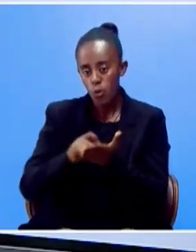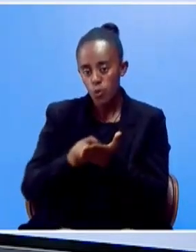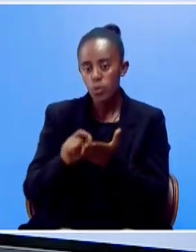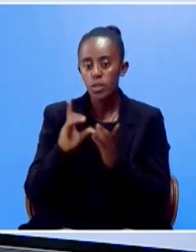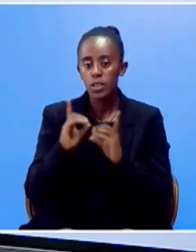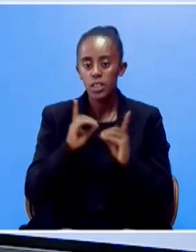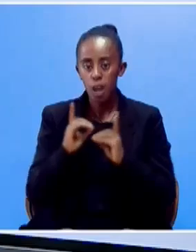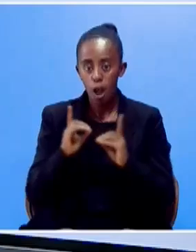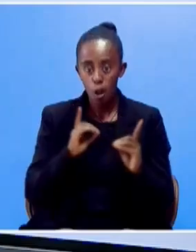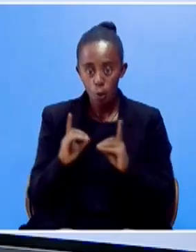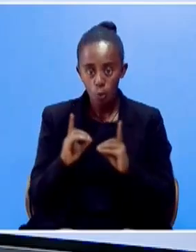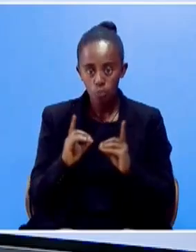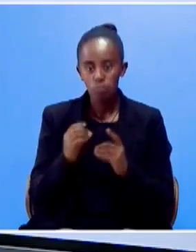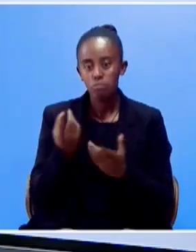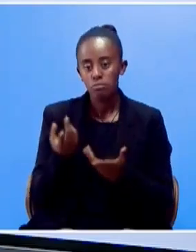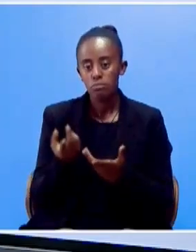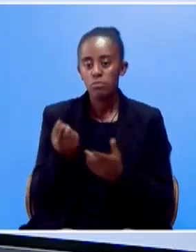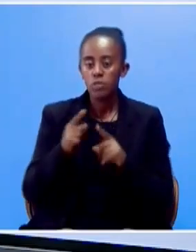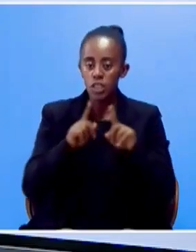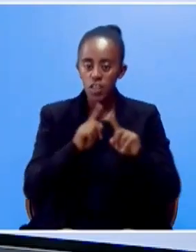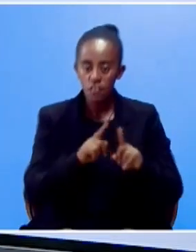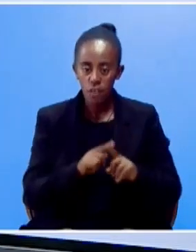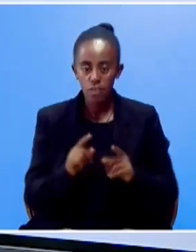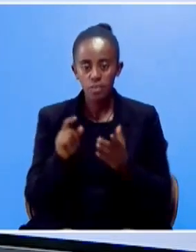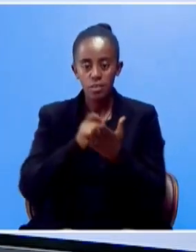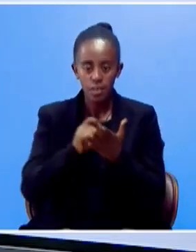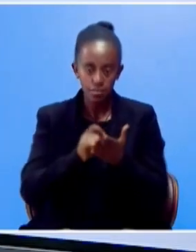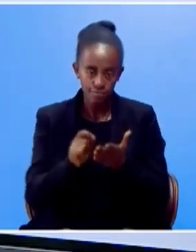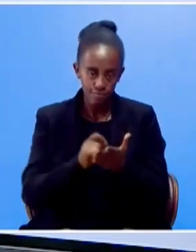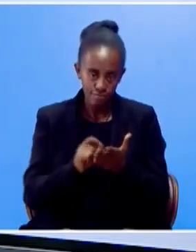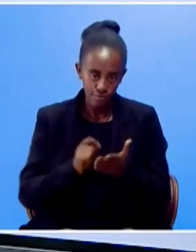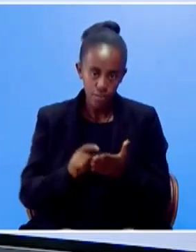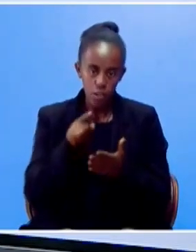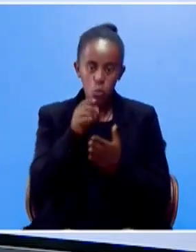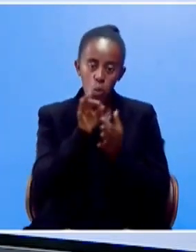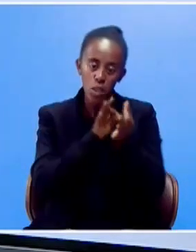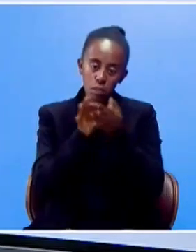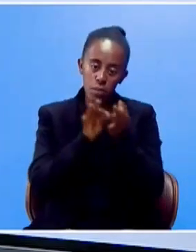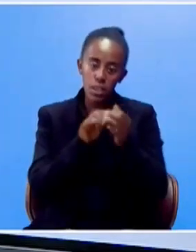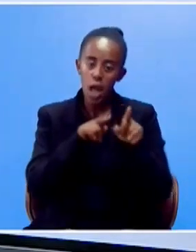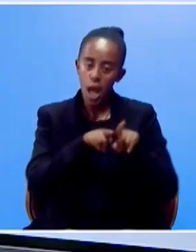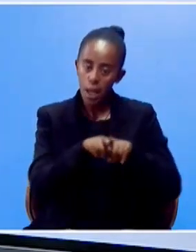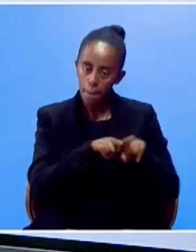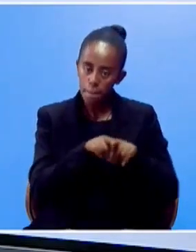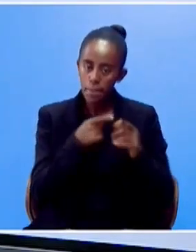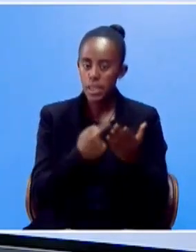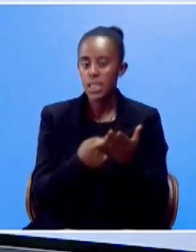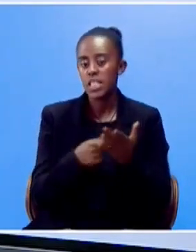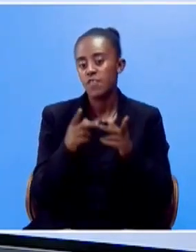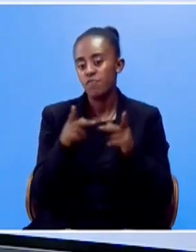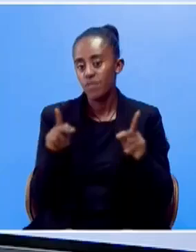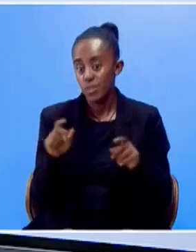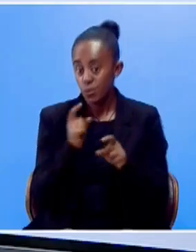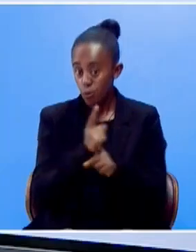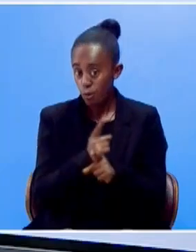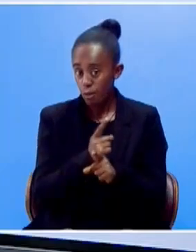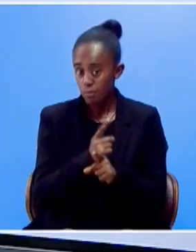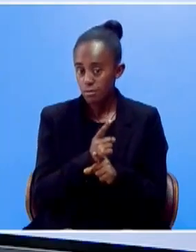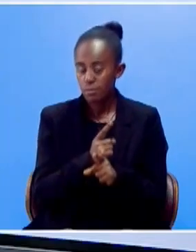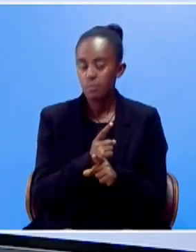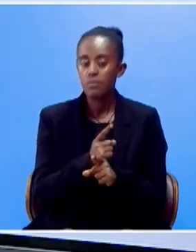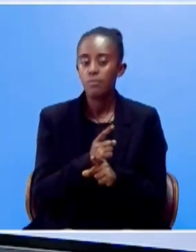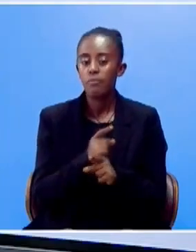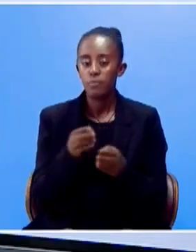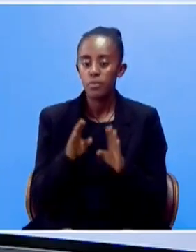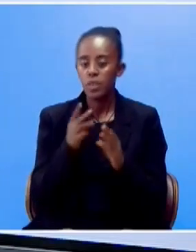dialogue, yes, or different texts. You express your agreement using this phrase, all right? Let us